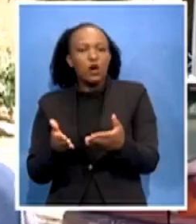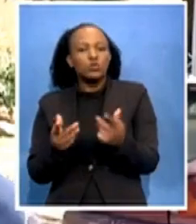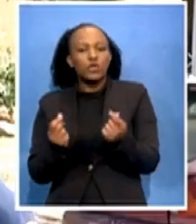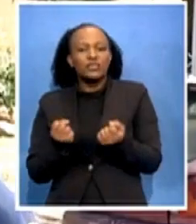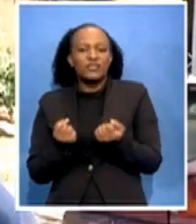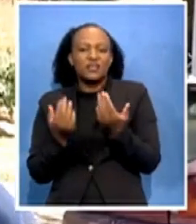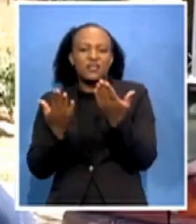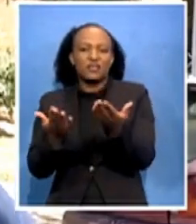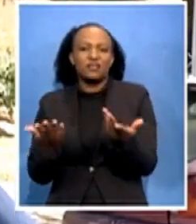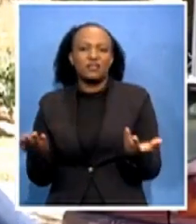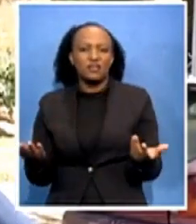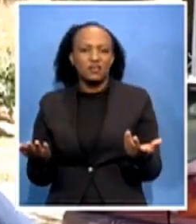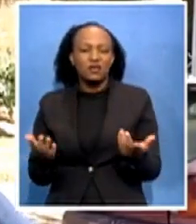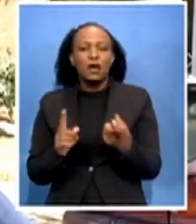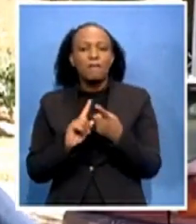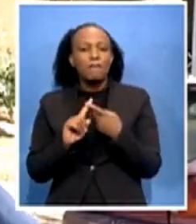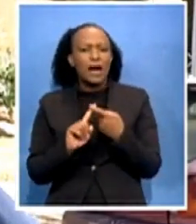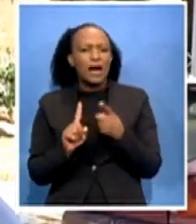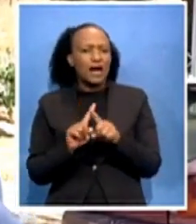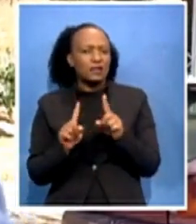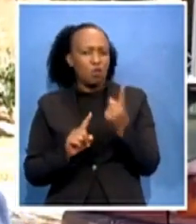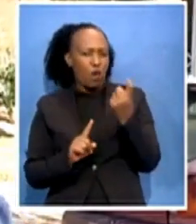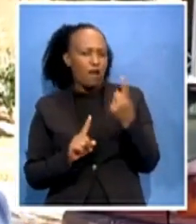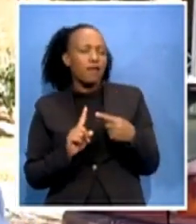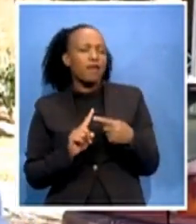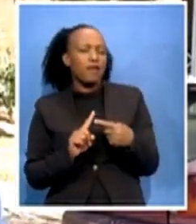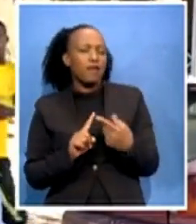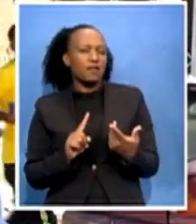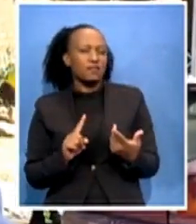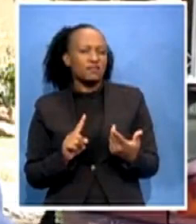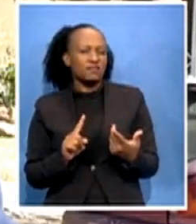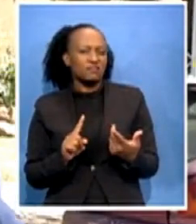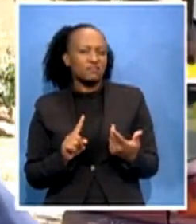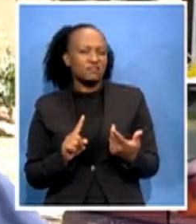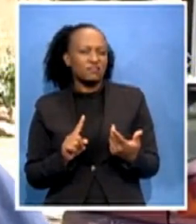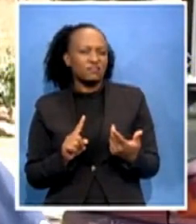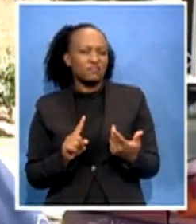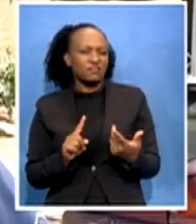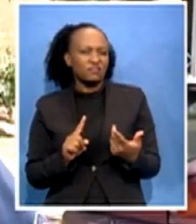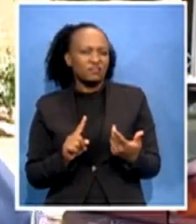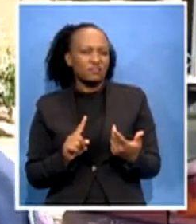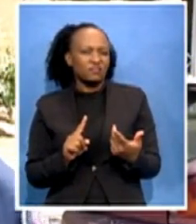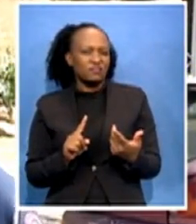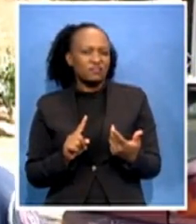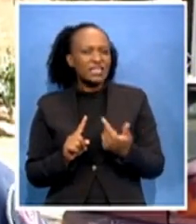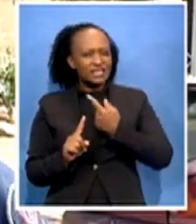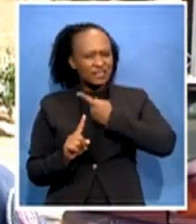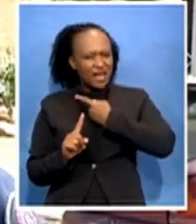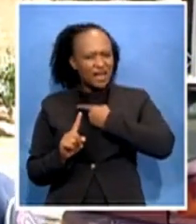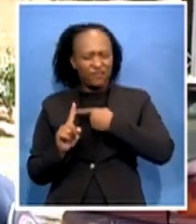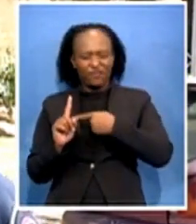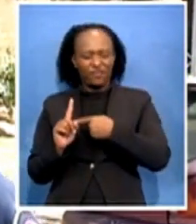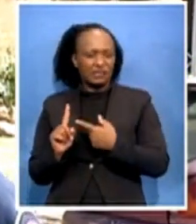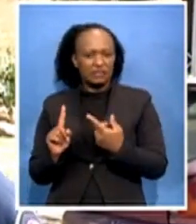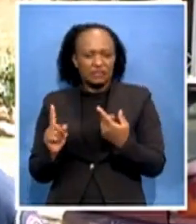really, one of those who are very a dubious character himself, So we don't really expect